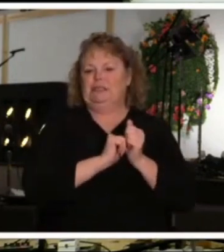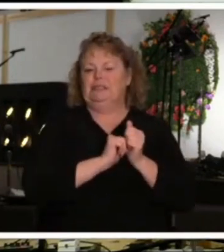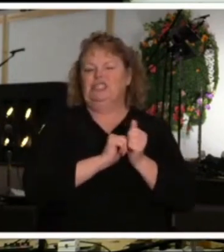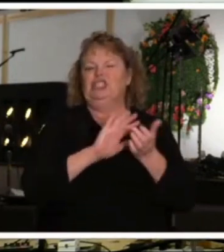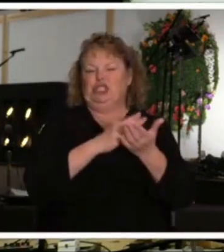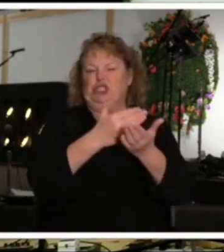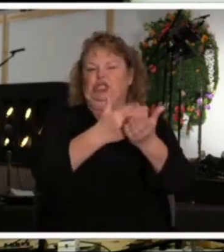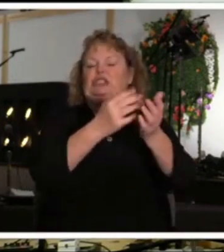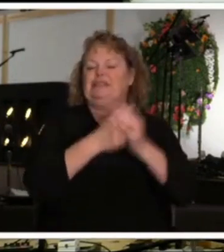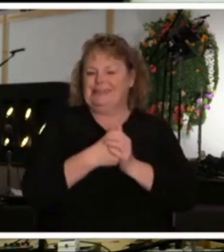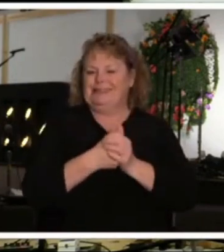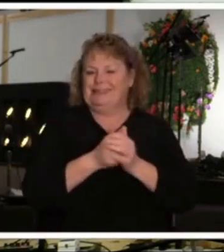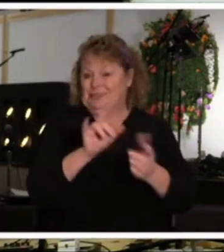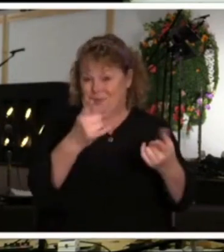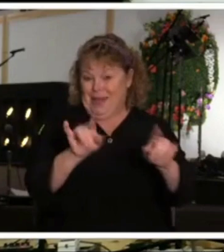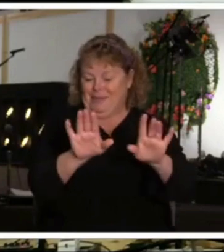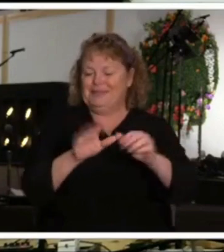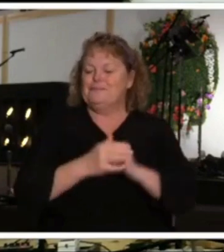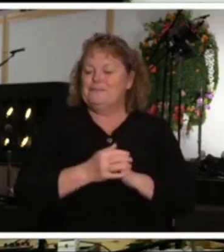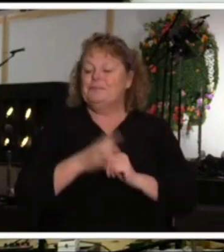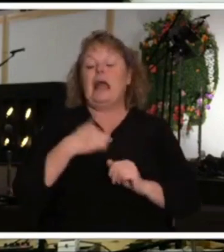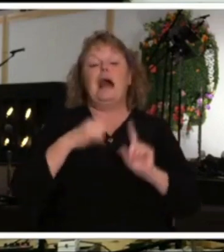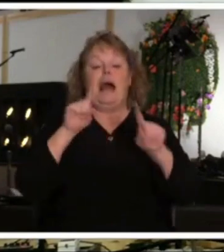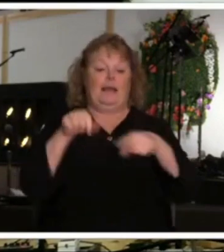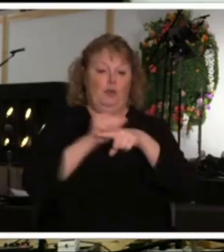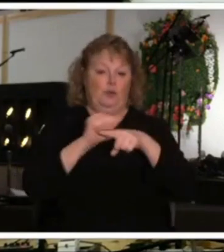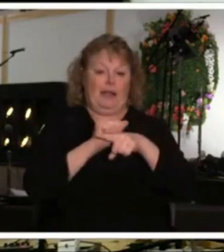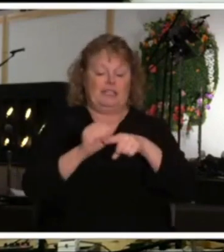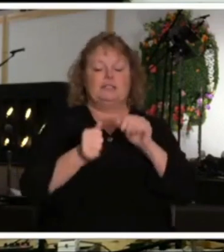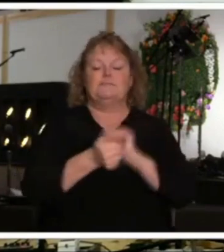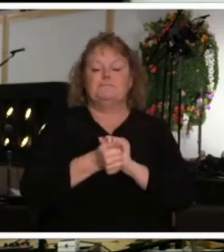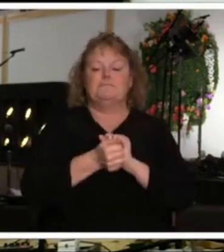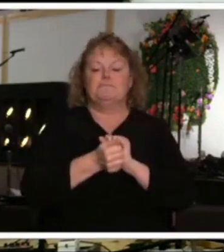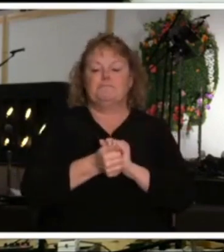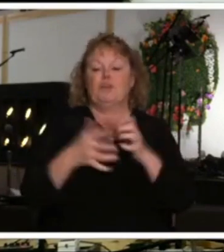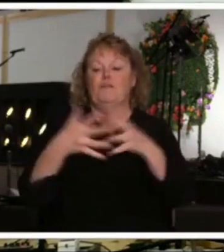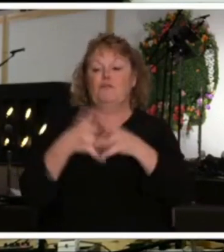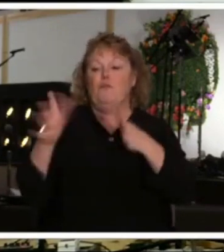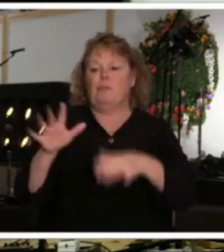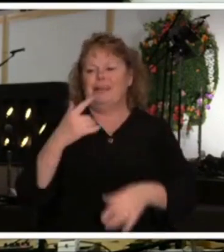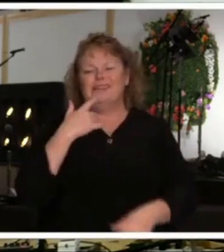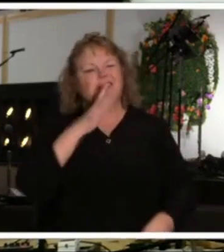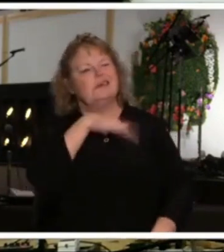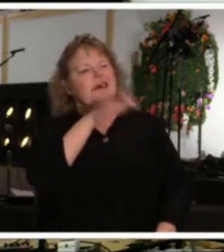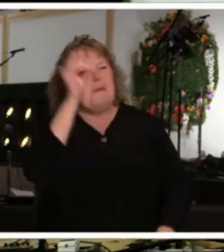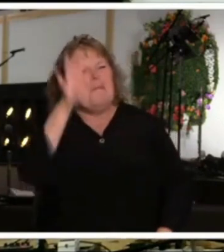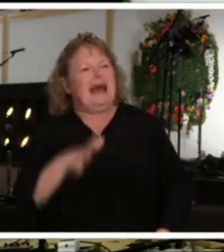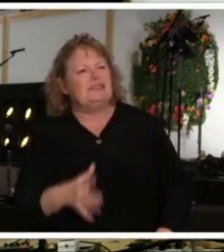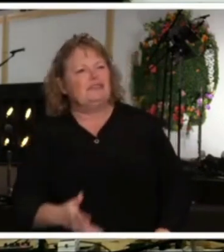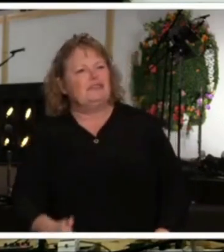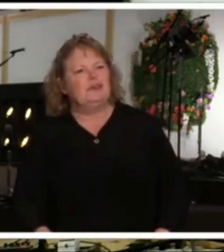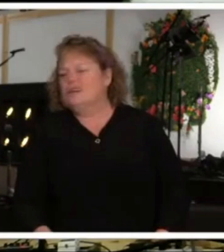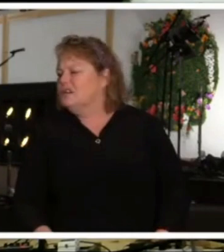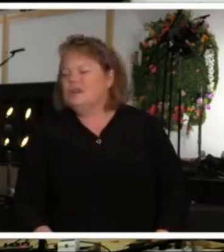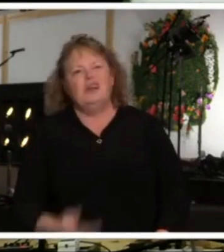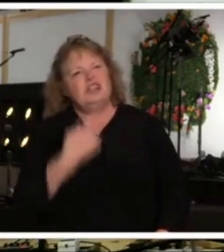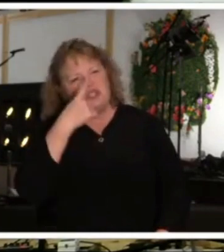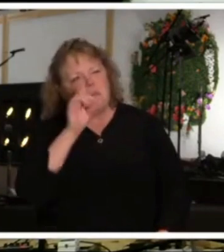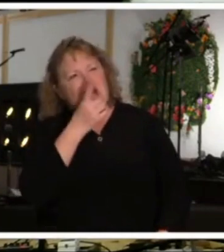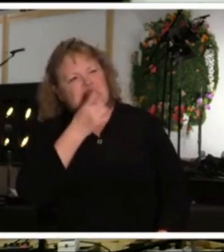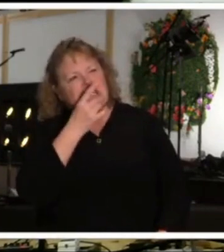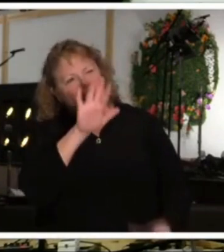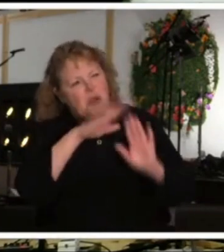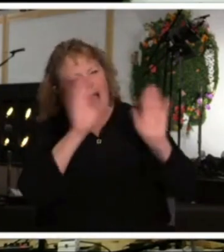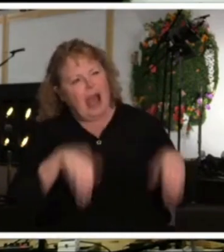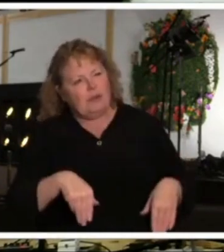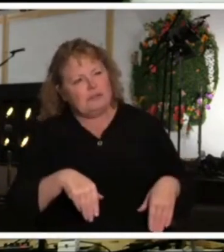cooking. So it works like this. I'll go to practice, and one of the football players will say, Pastor, yo, can we have dinner at your